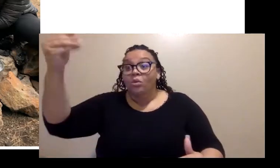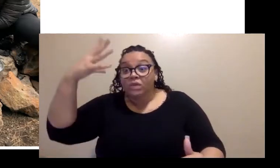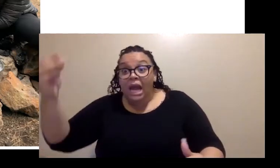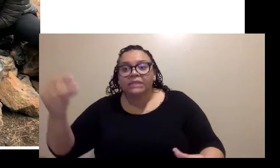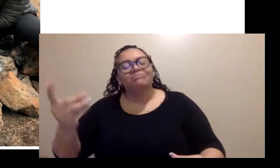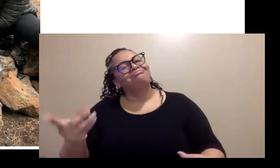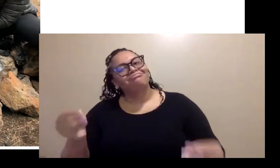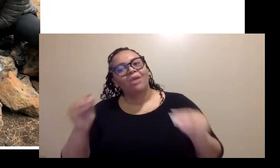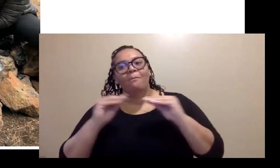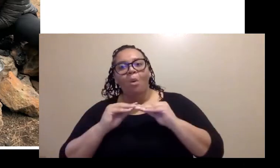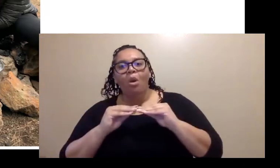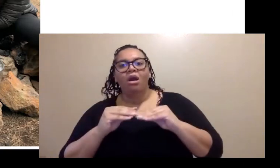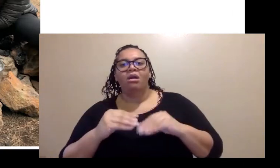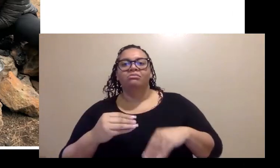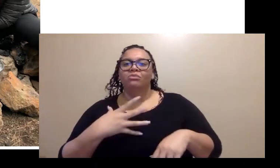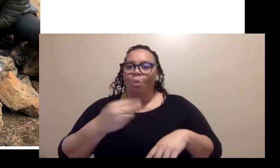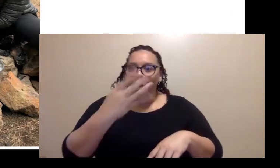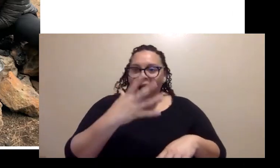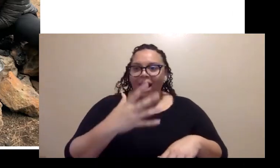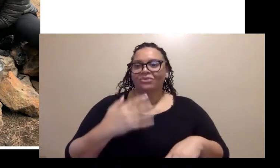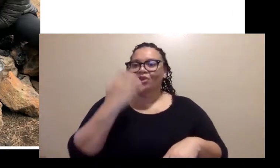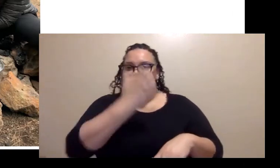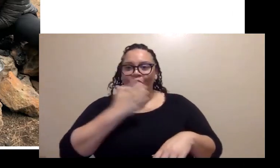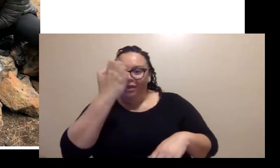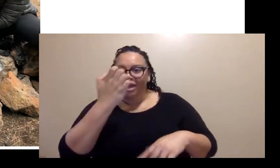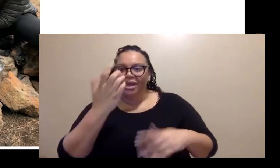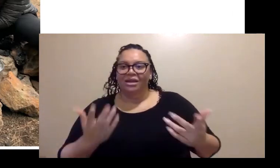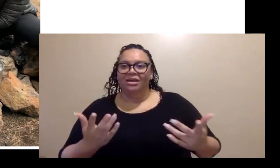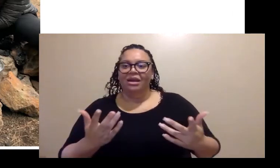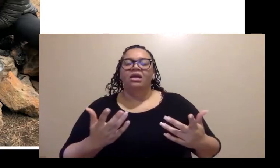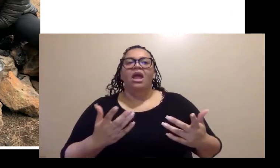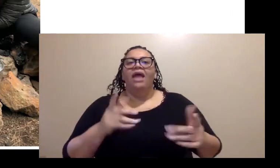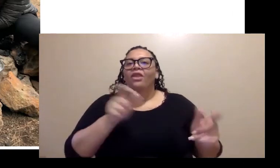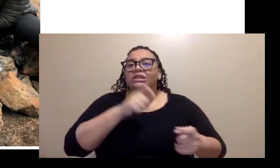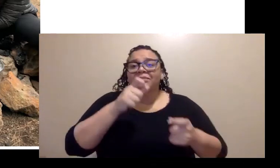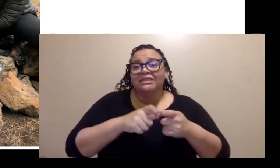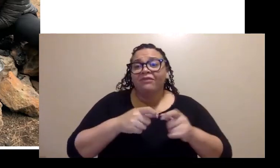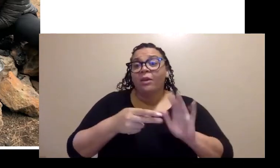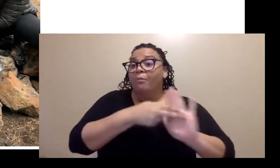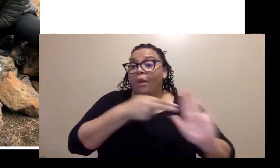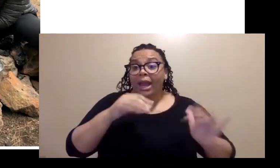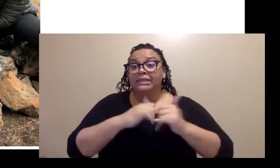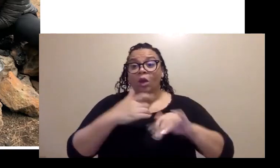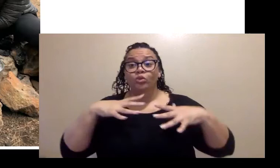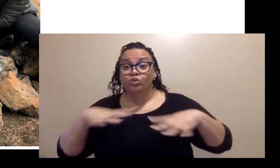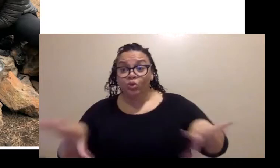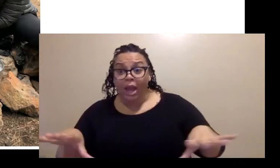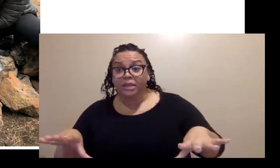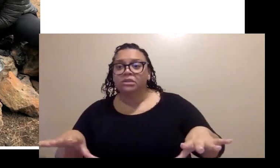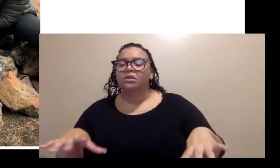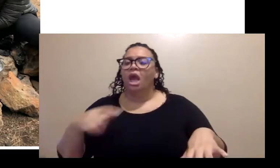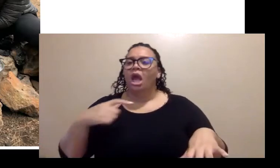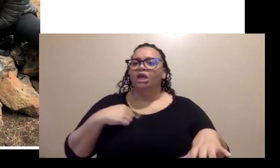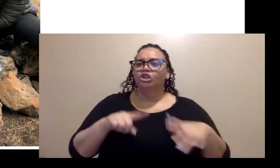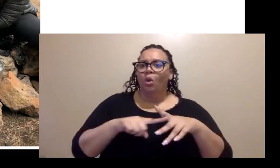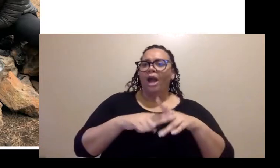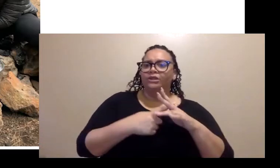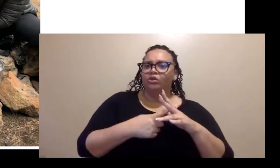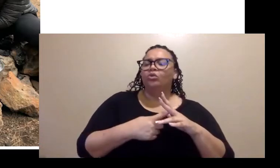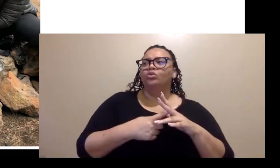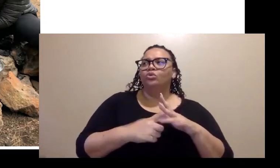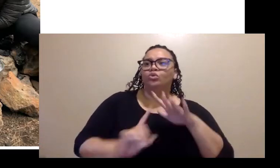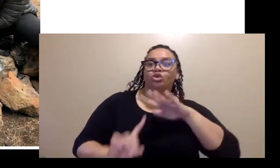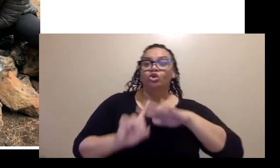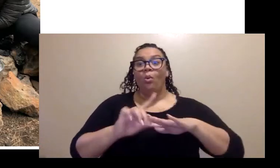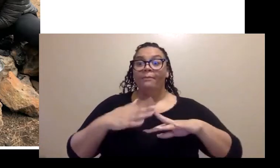Pacific Northwester, and then there's specific brands and the way that you dress. And so I even started to show up into my job differently.